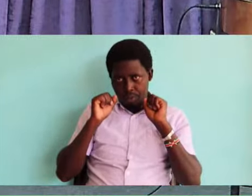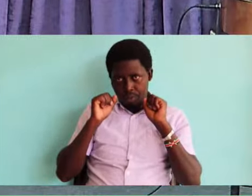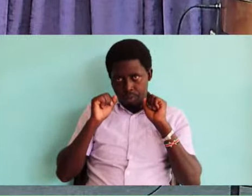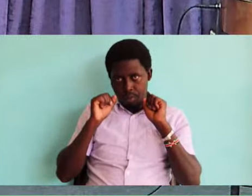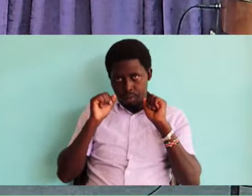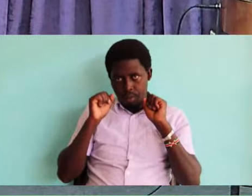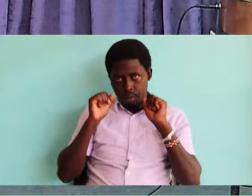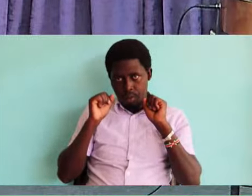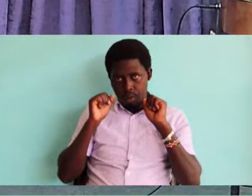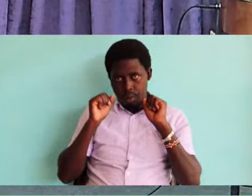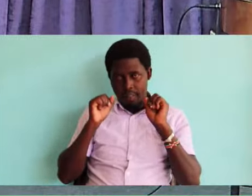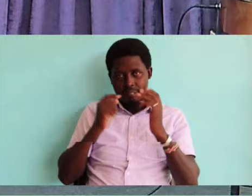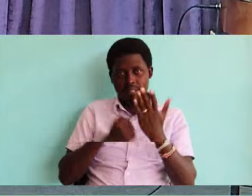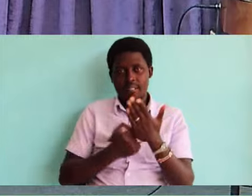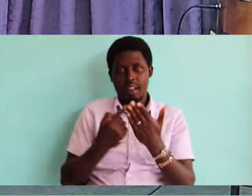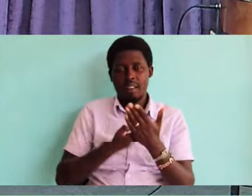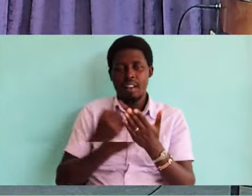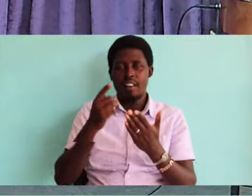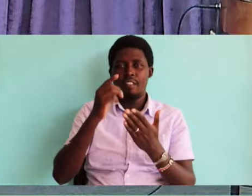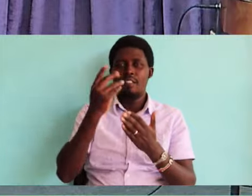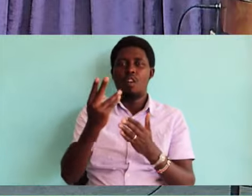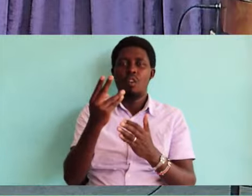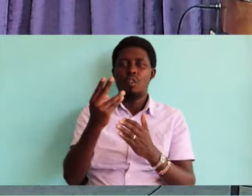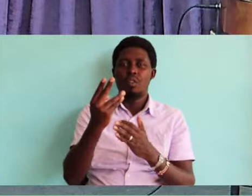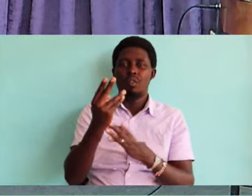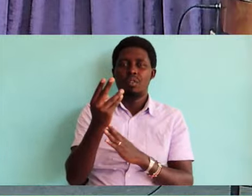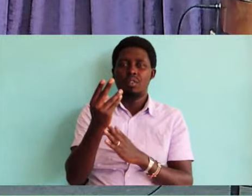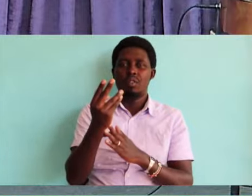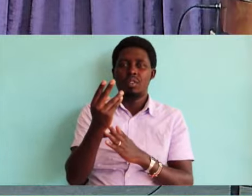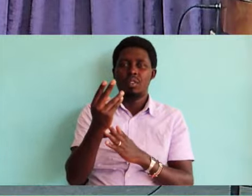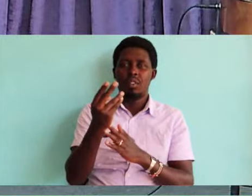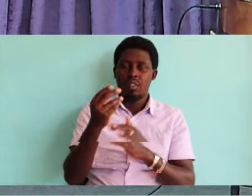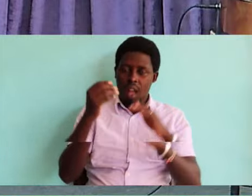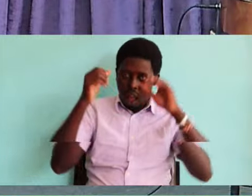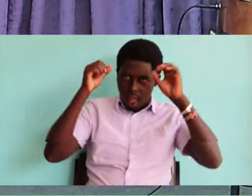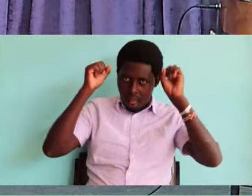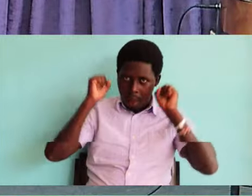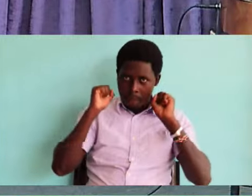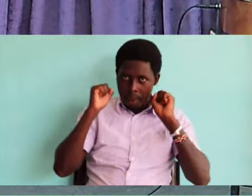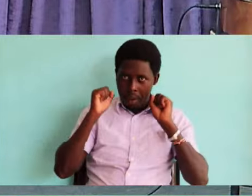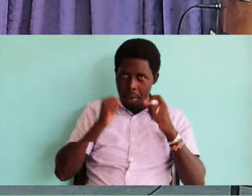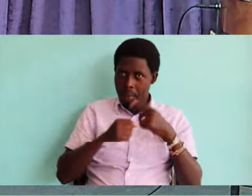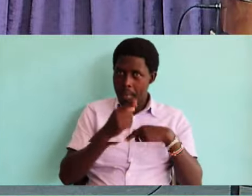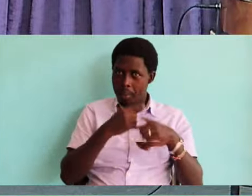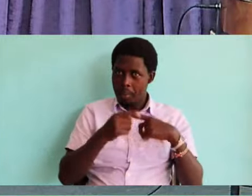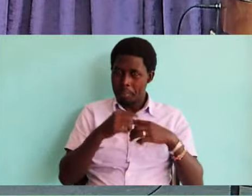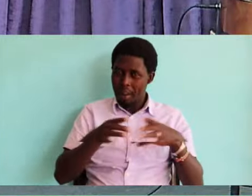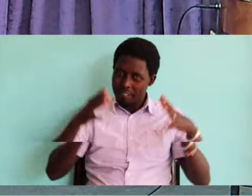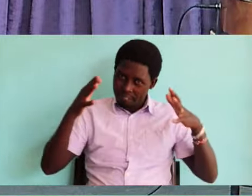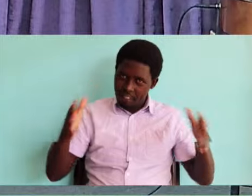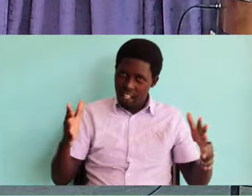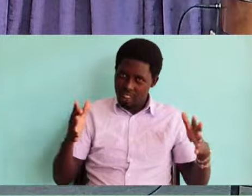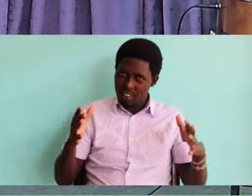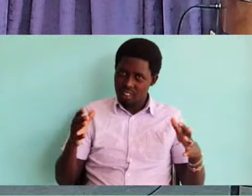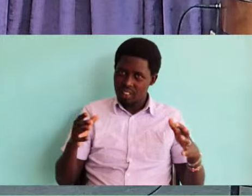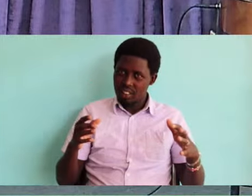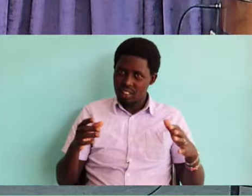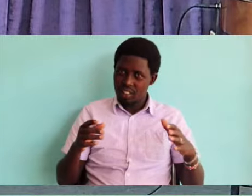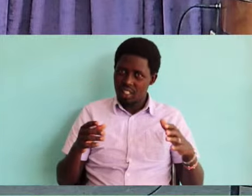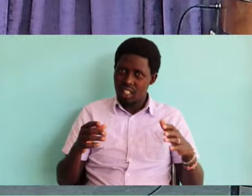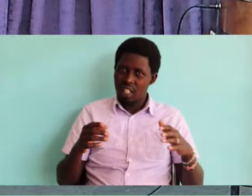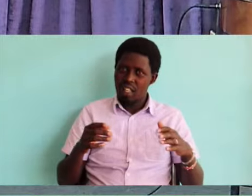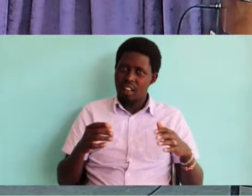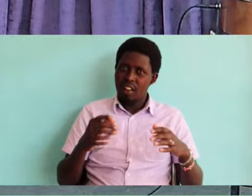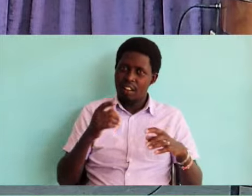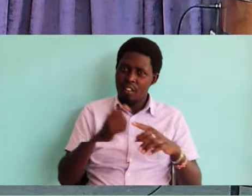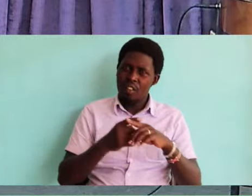verse 4, the Bible says, Abel brought fat portions from some of the